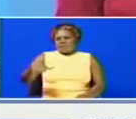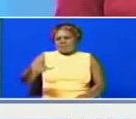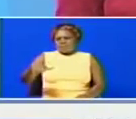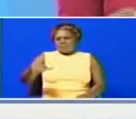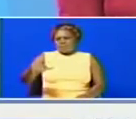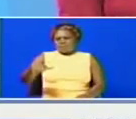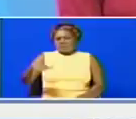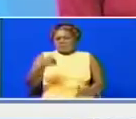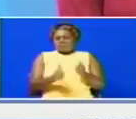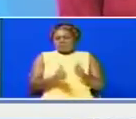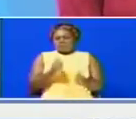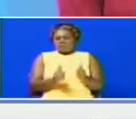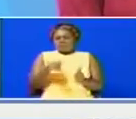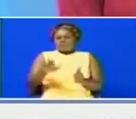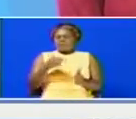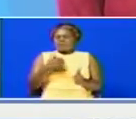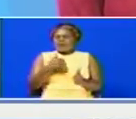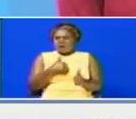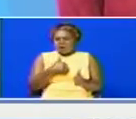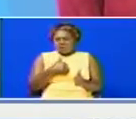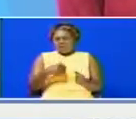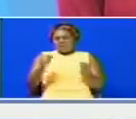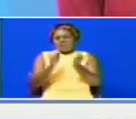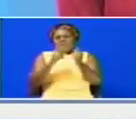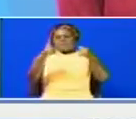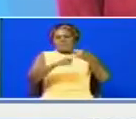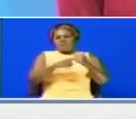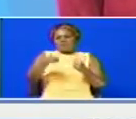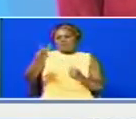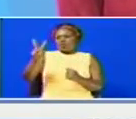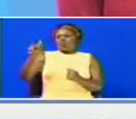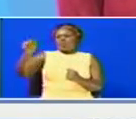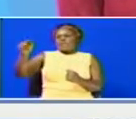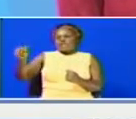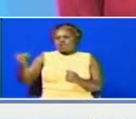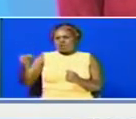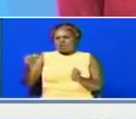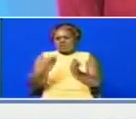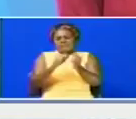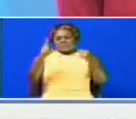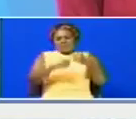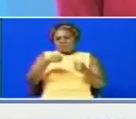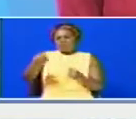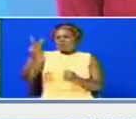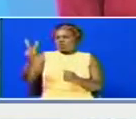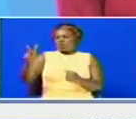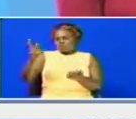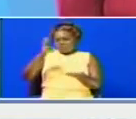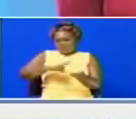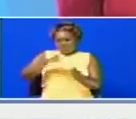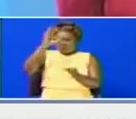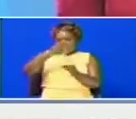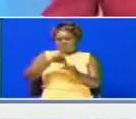kits, in which they have about 16.2 million registered voters. So he says 16.2 million registered